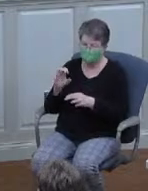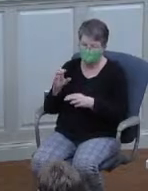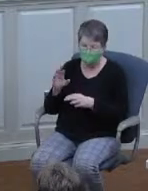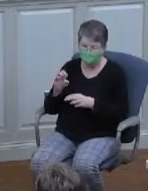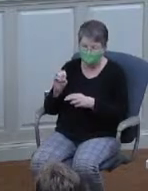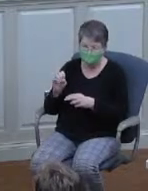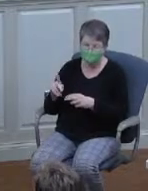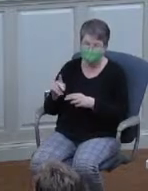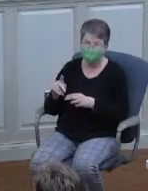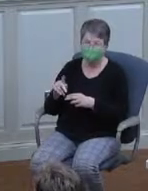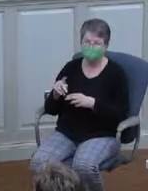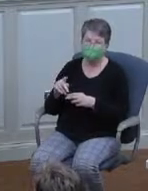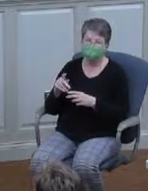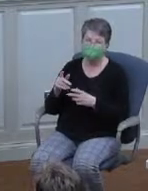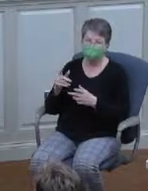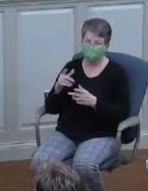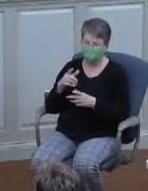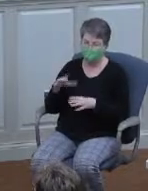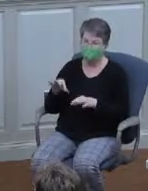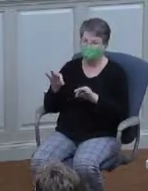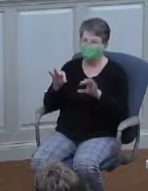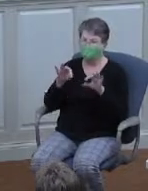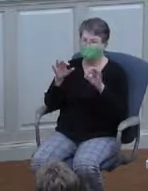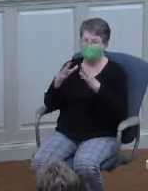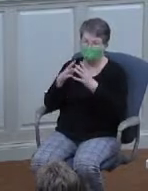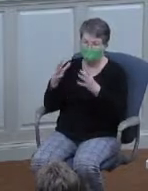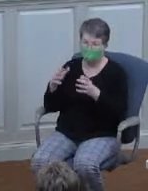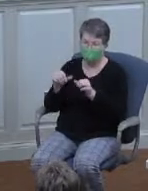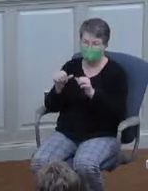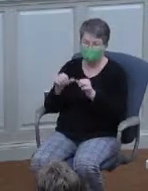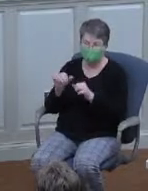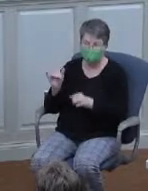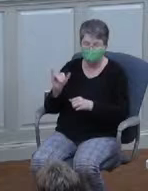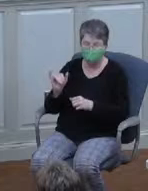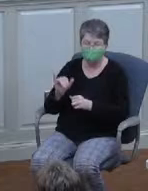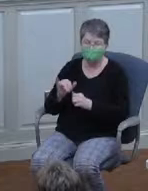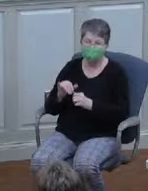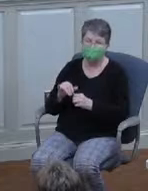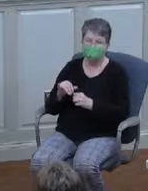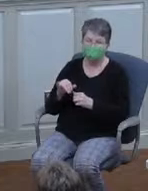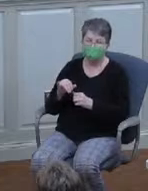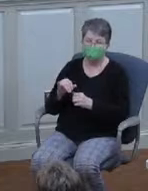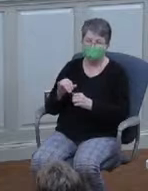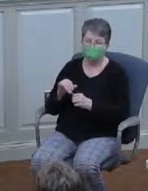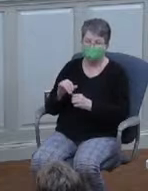forth. And Mox Creek picks up a lot of area as well. So this